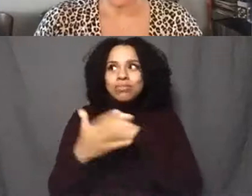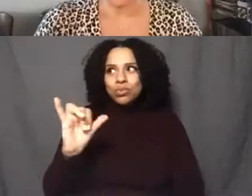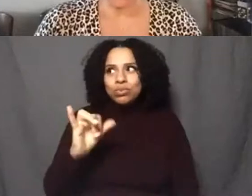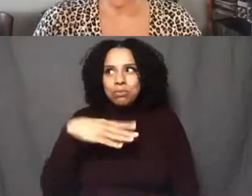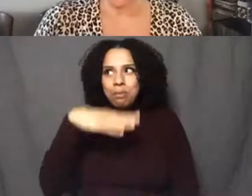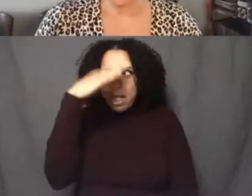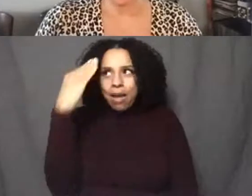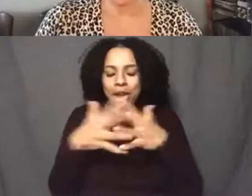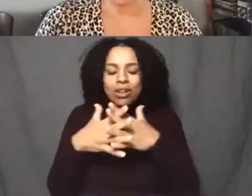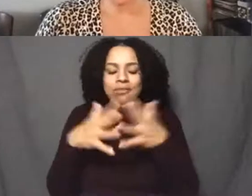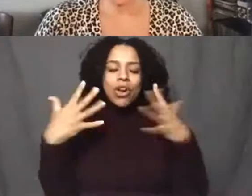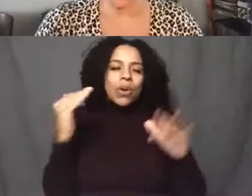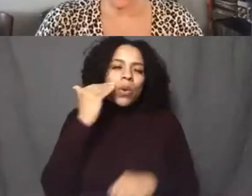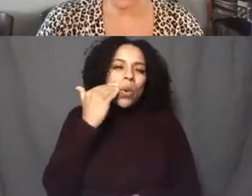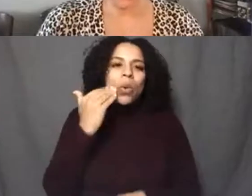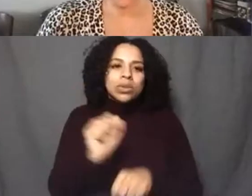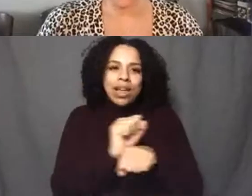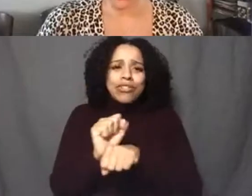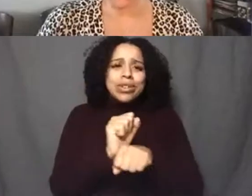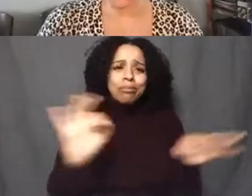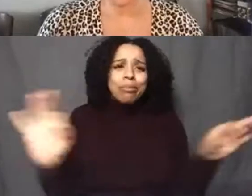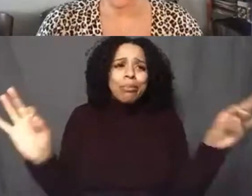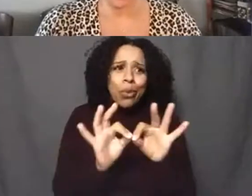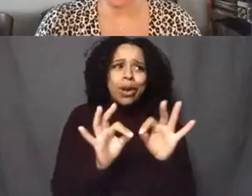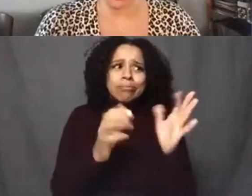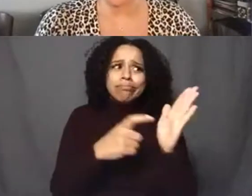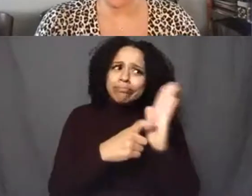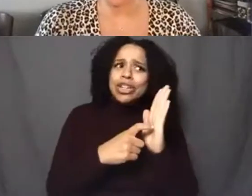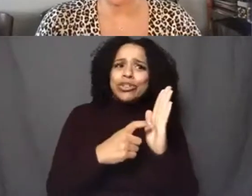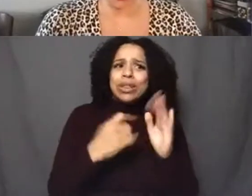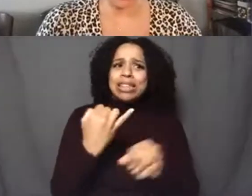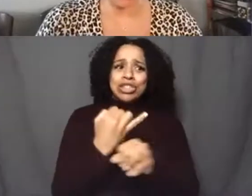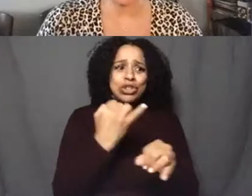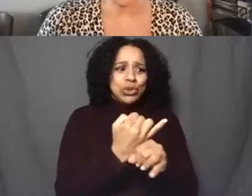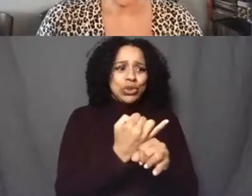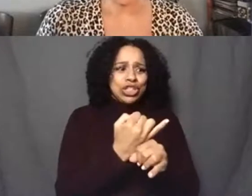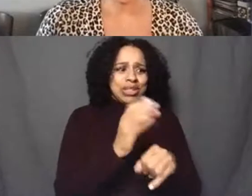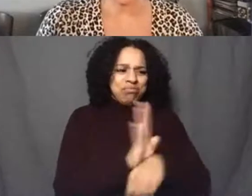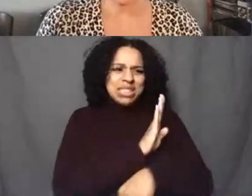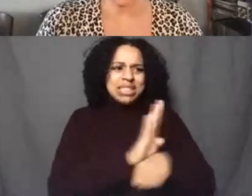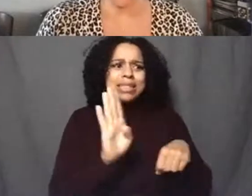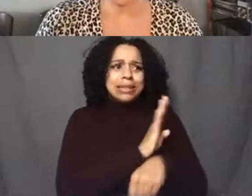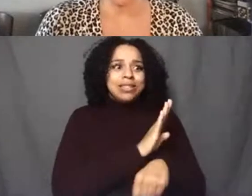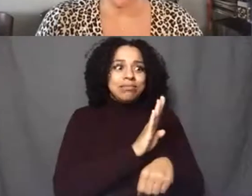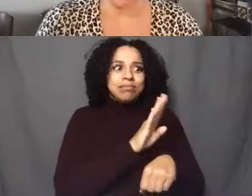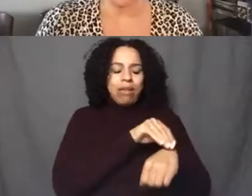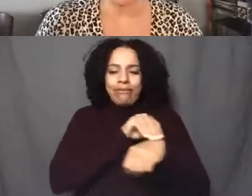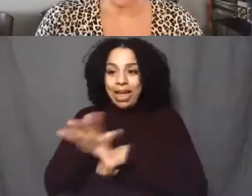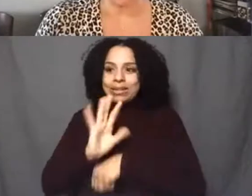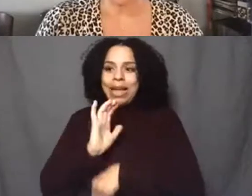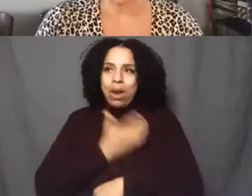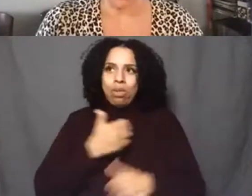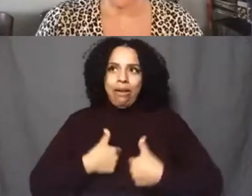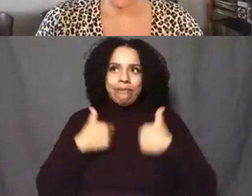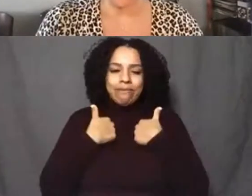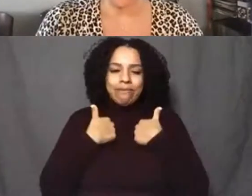know that slavery was an important and critical institution since it shaped every aspect of our lives. But the denial has been